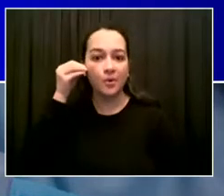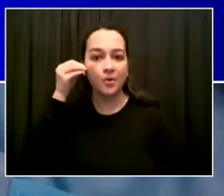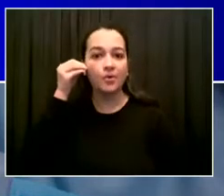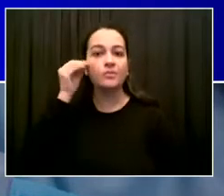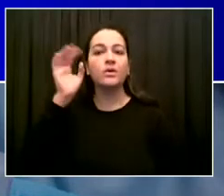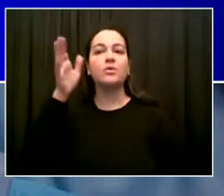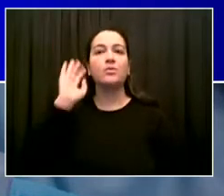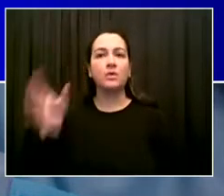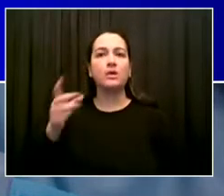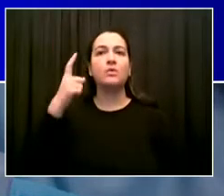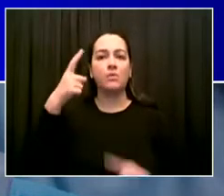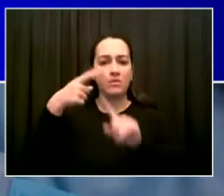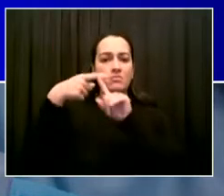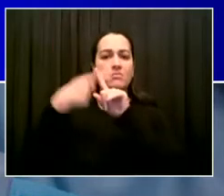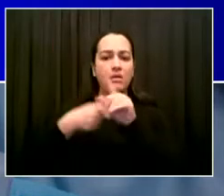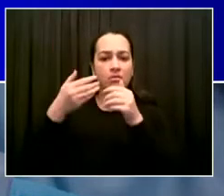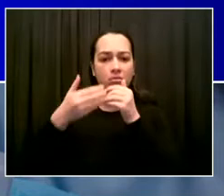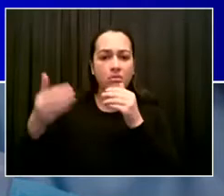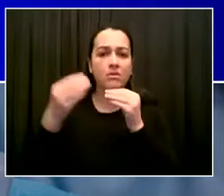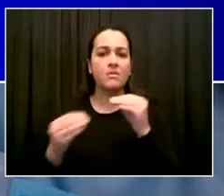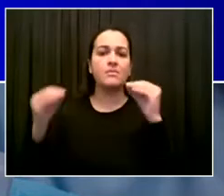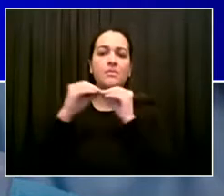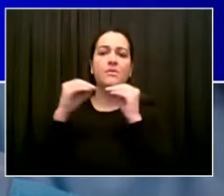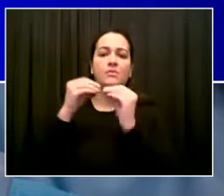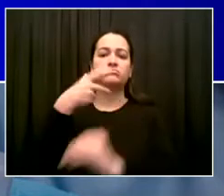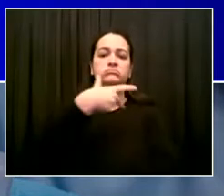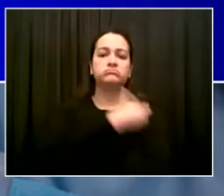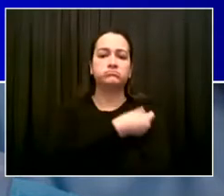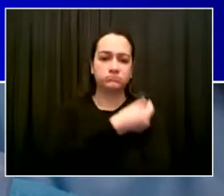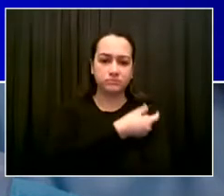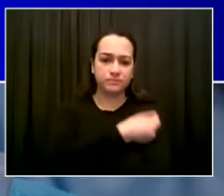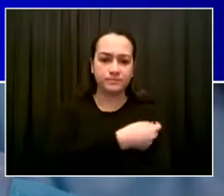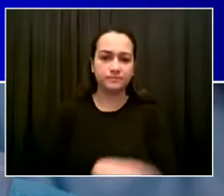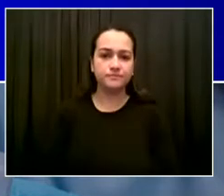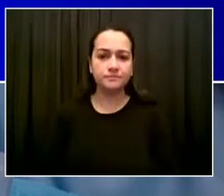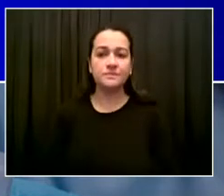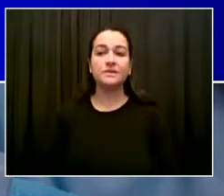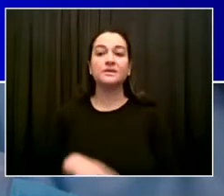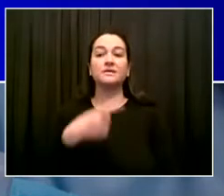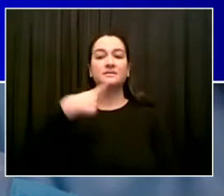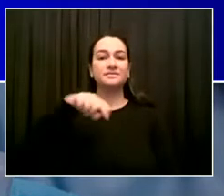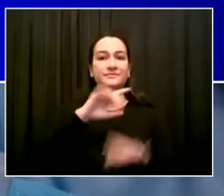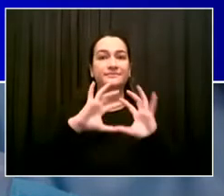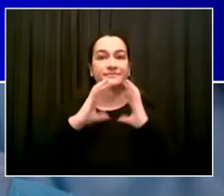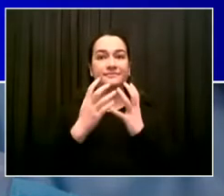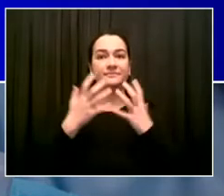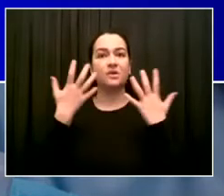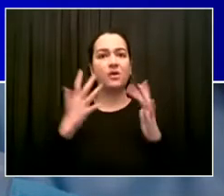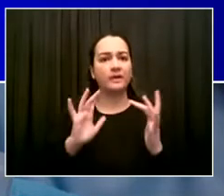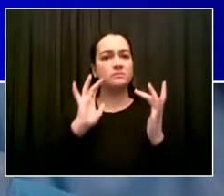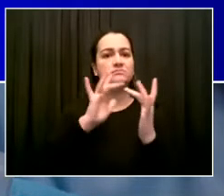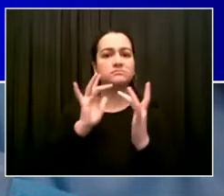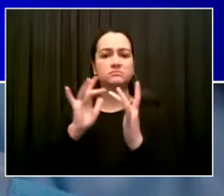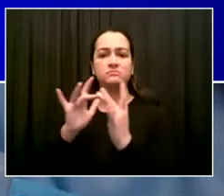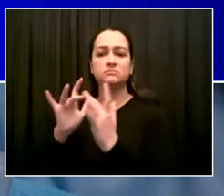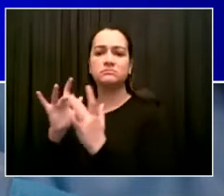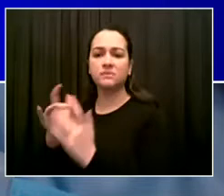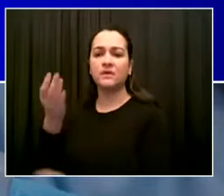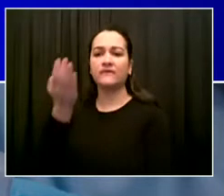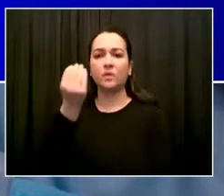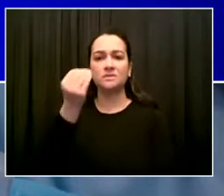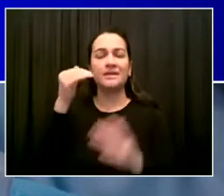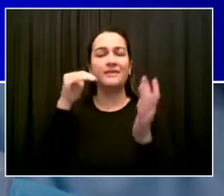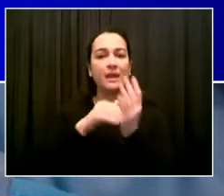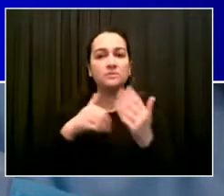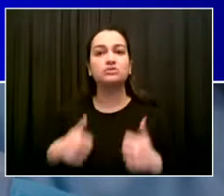needs service in their home gets it. And for other seniors and other folks, getting them to vaccination centers or even